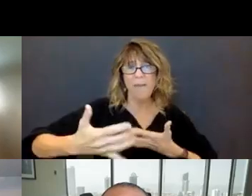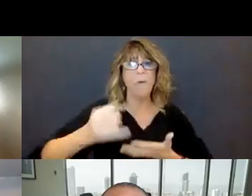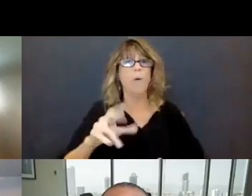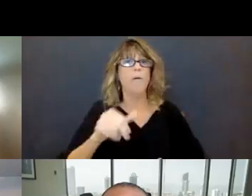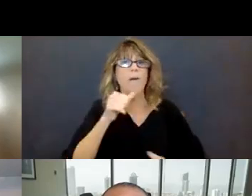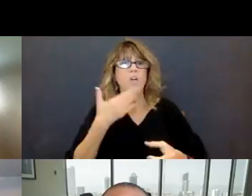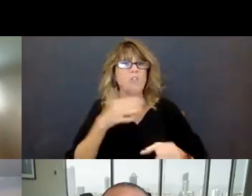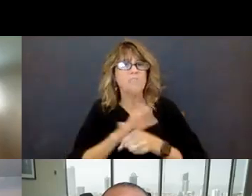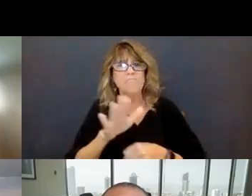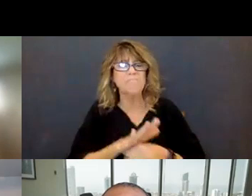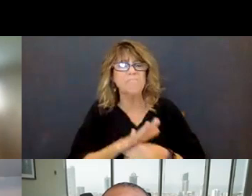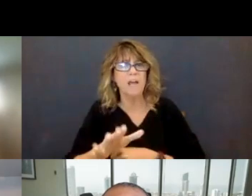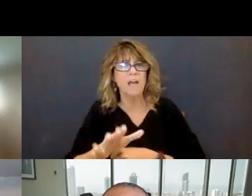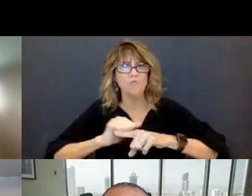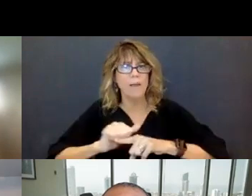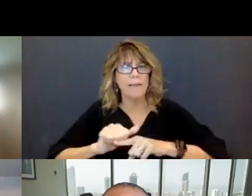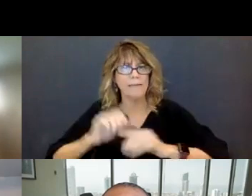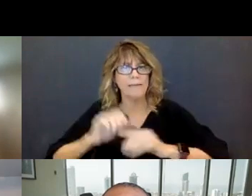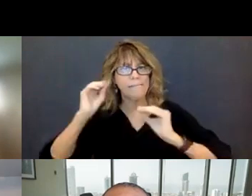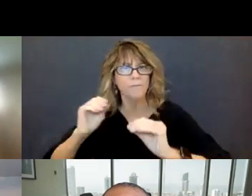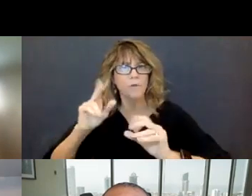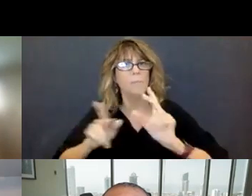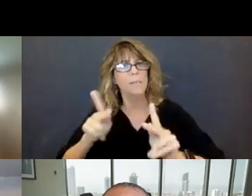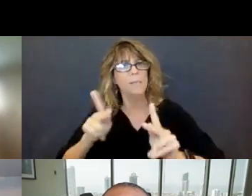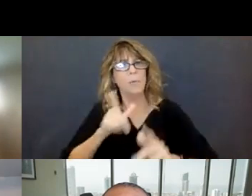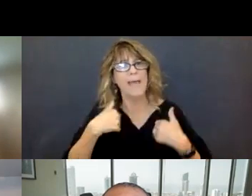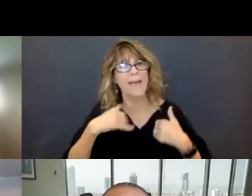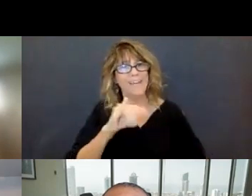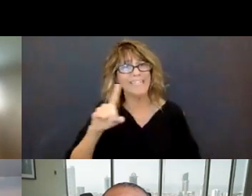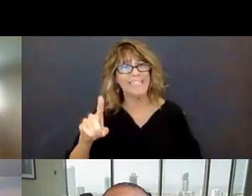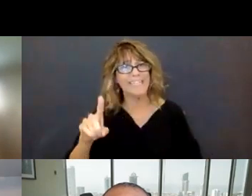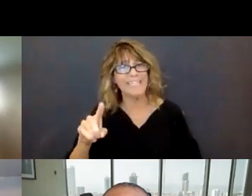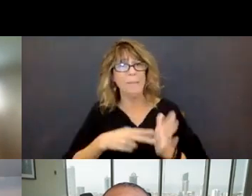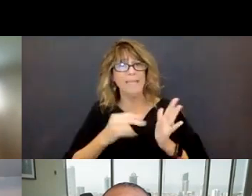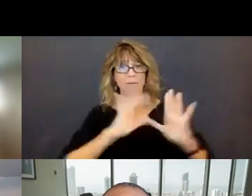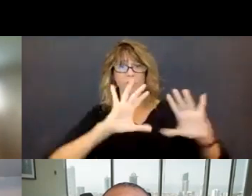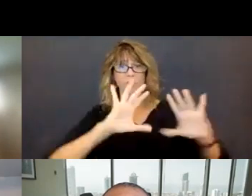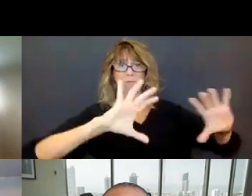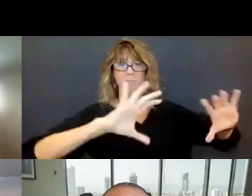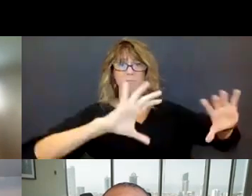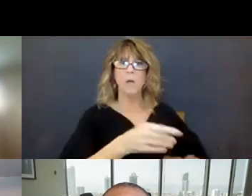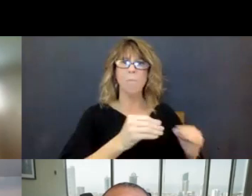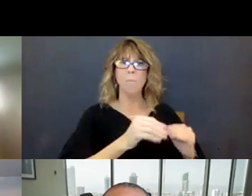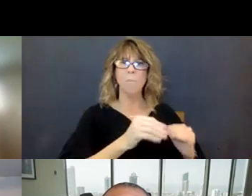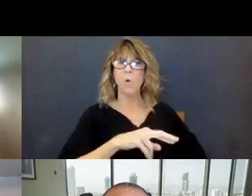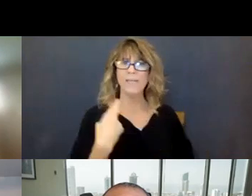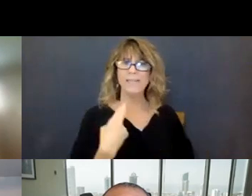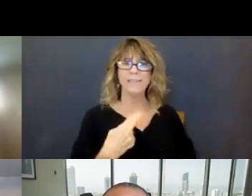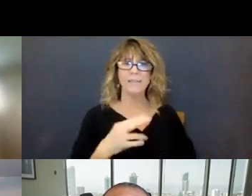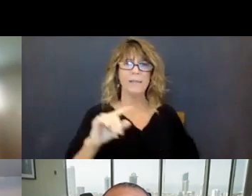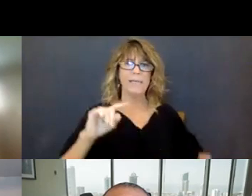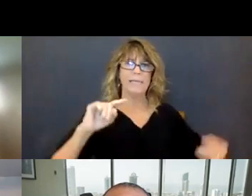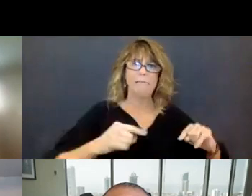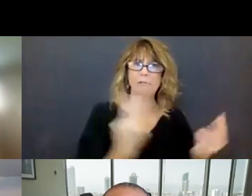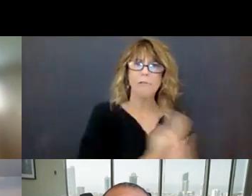of persons with IDD place those individuals at risk of being injured or harming themselves or